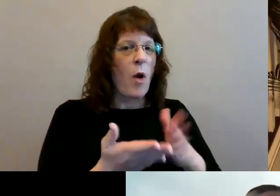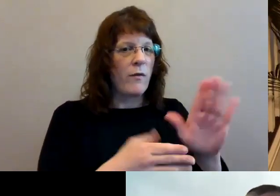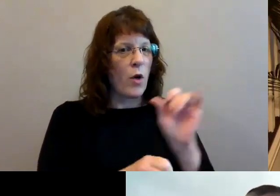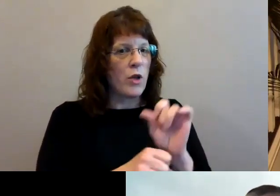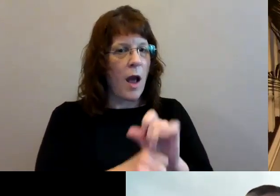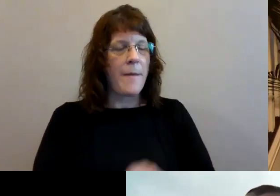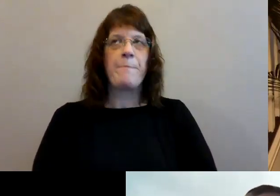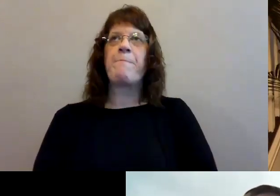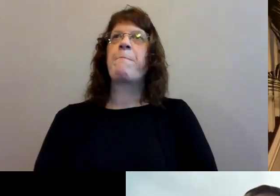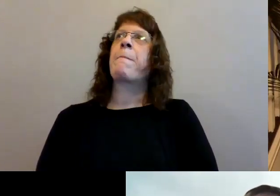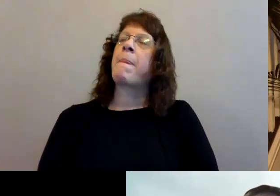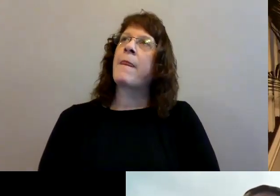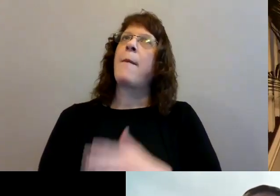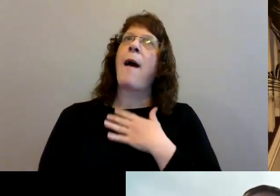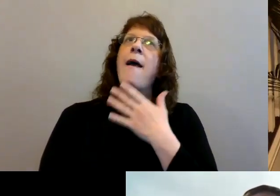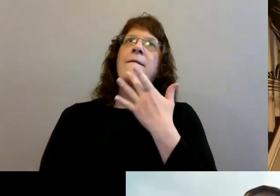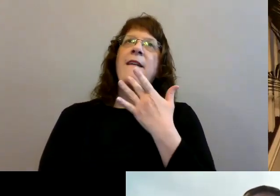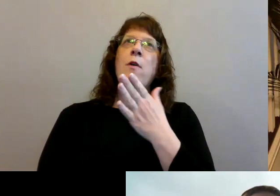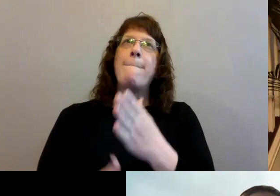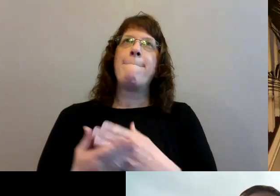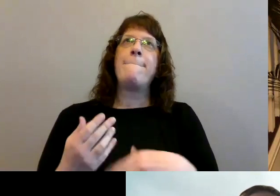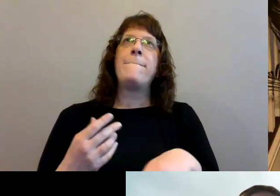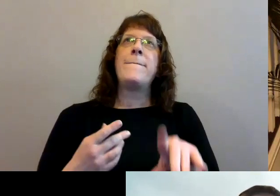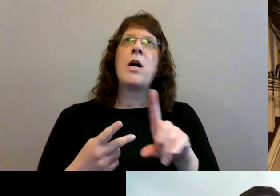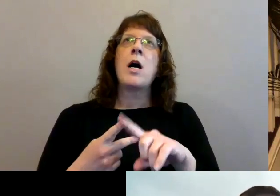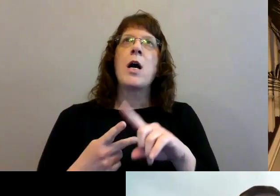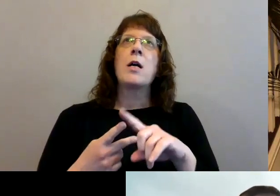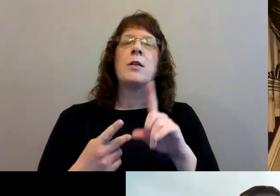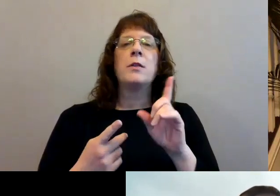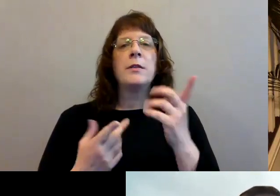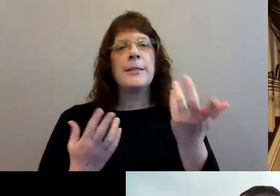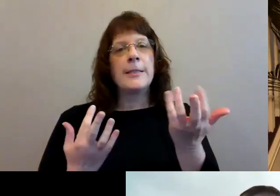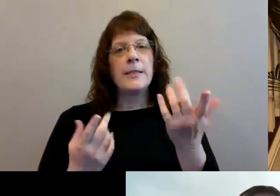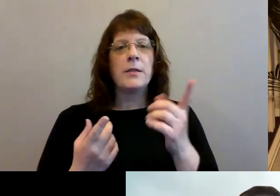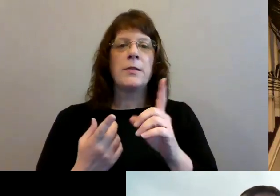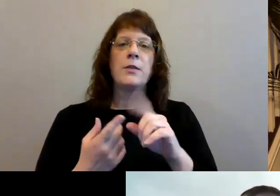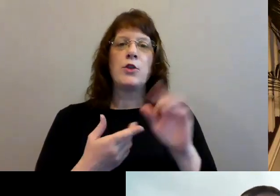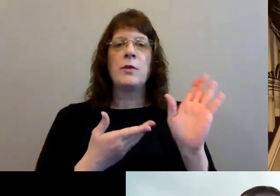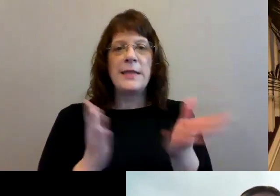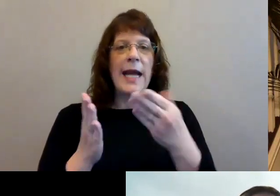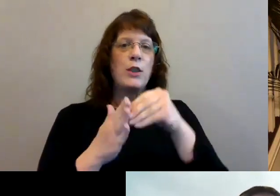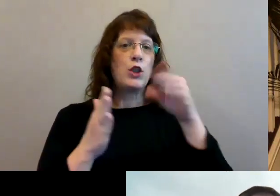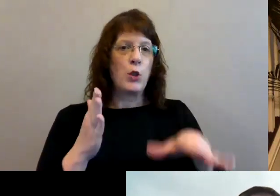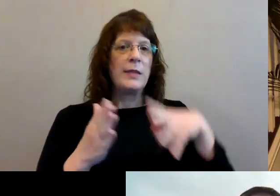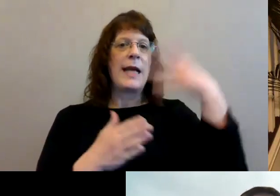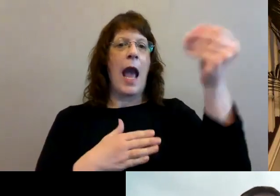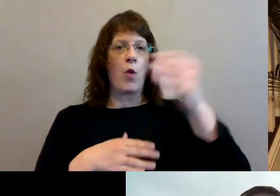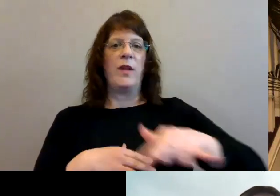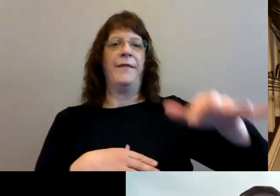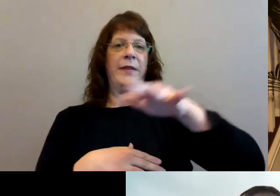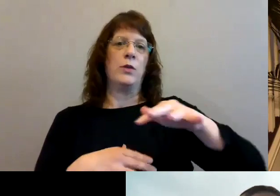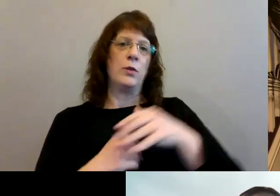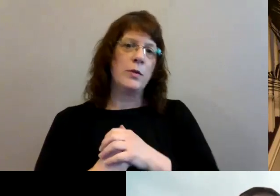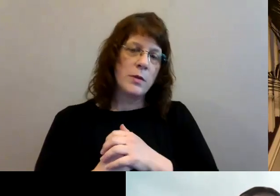My favorite part of my job is to take students in the field. That's like